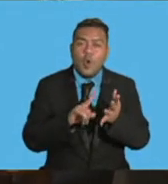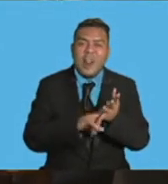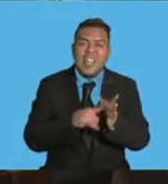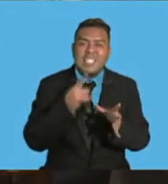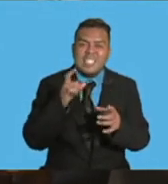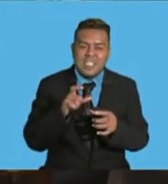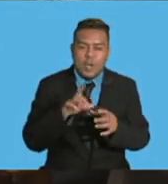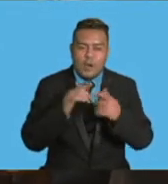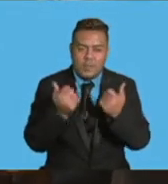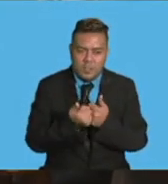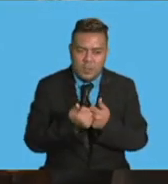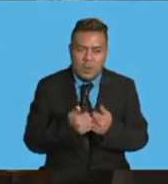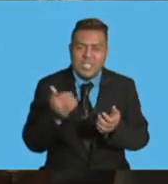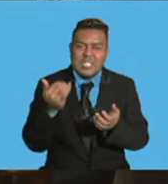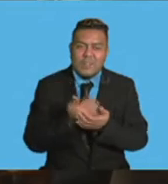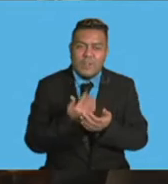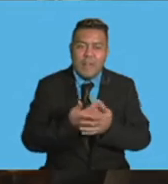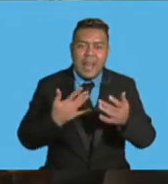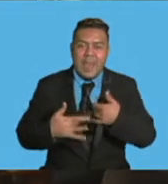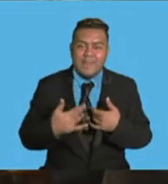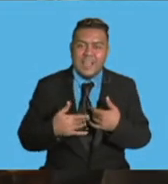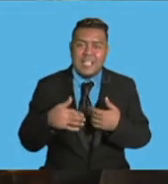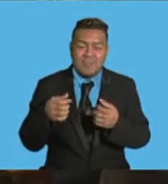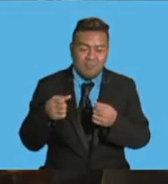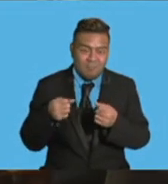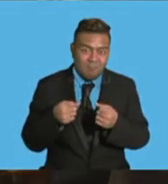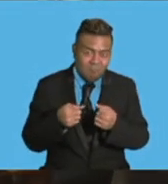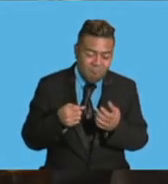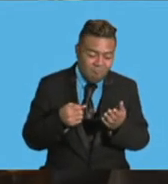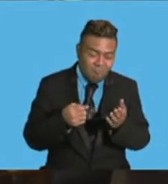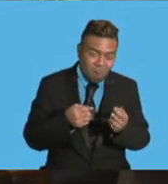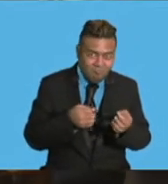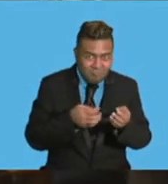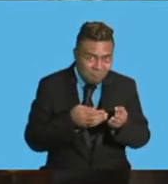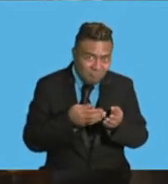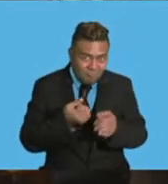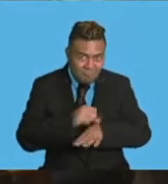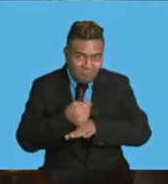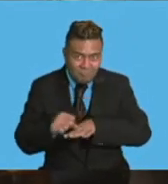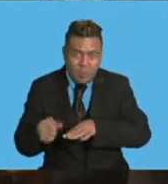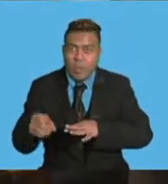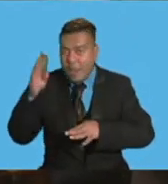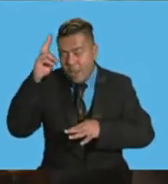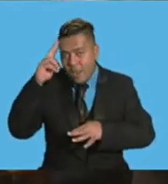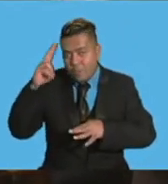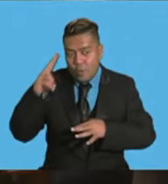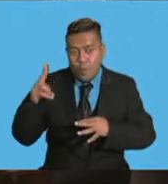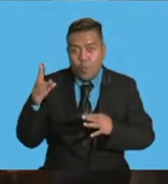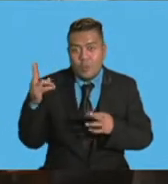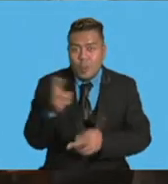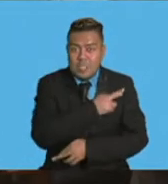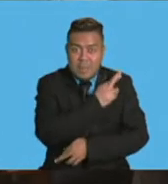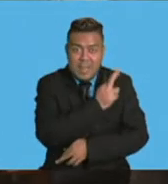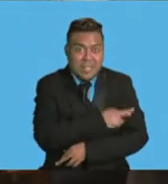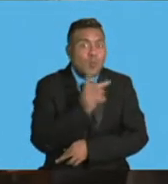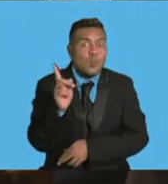of life at sea. And the national responsibility, Honorable Speaker, sir,